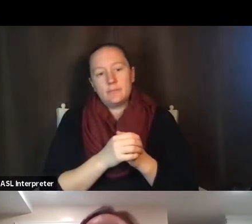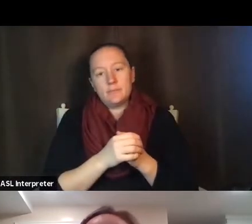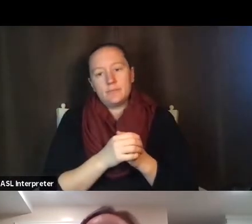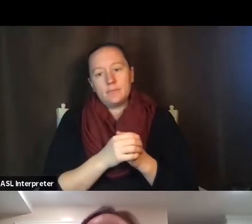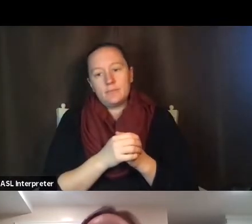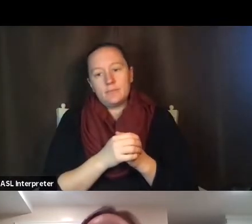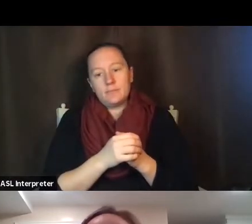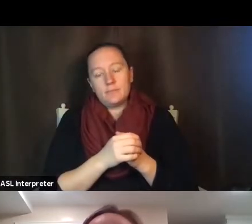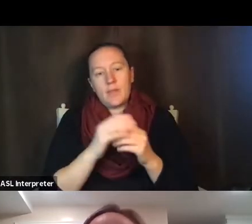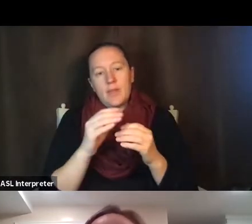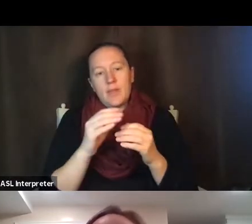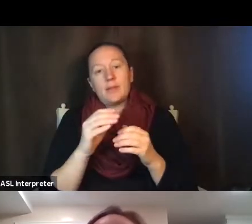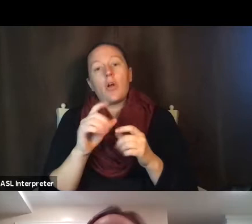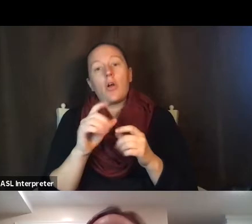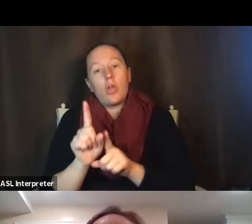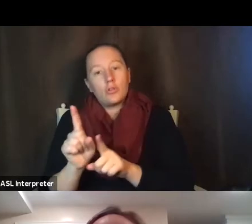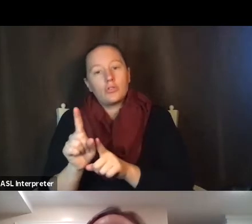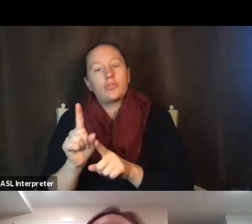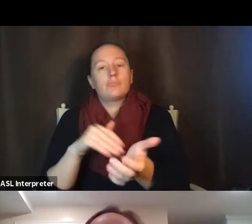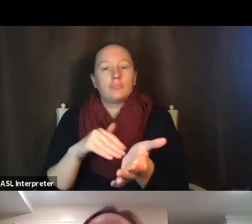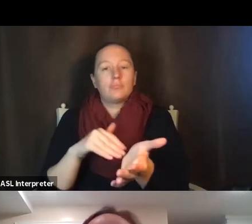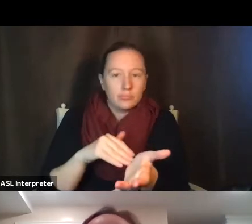and providers who really